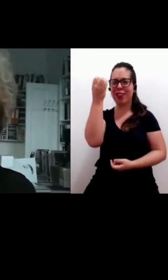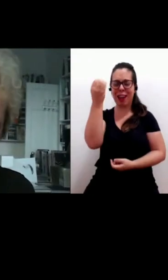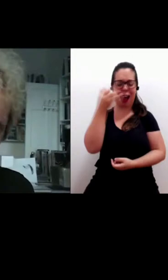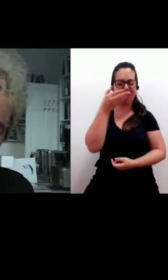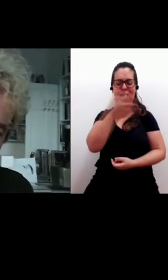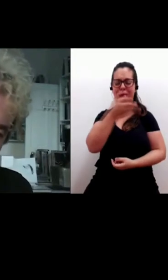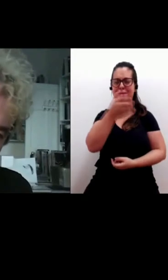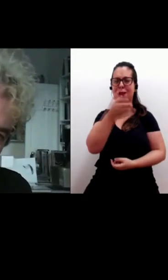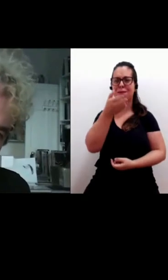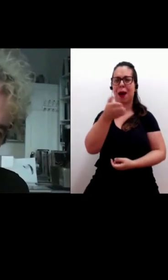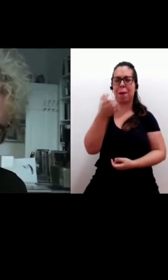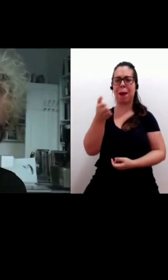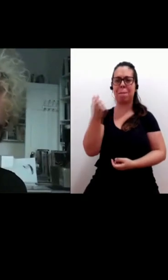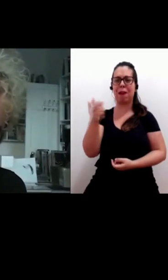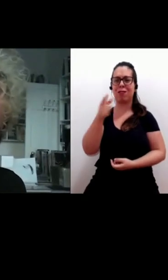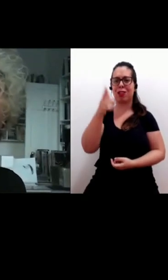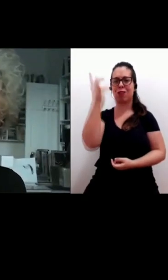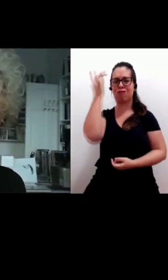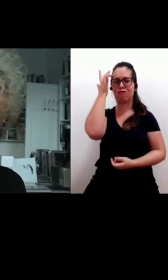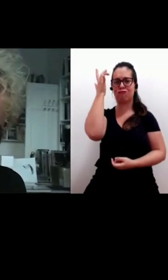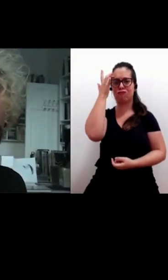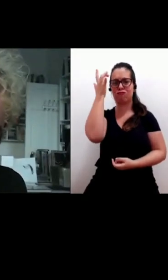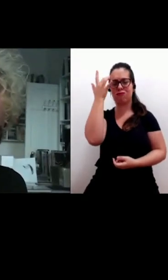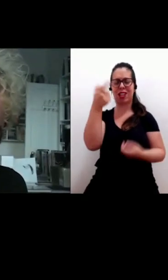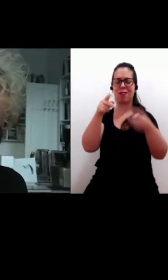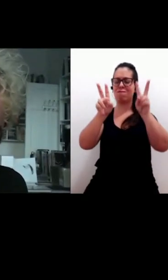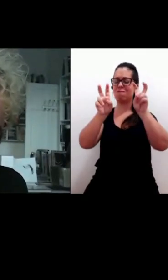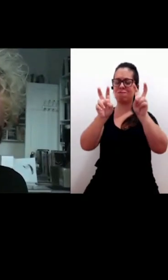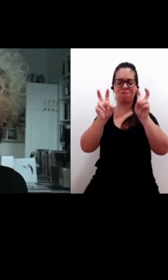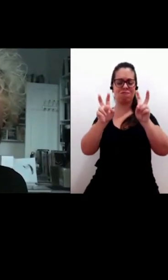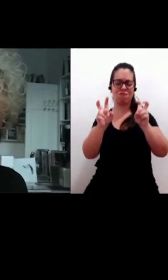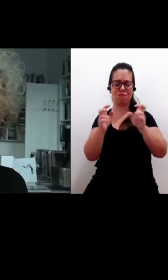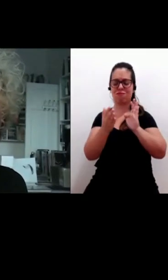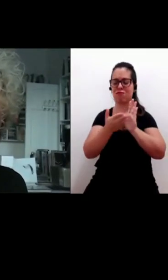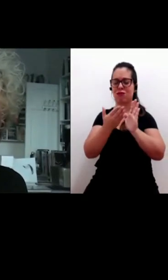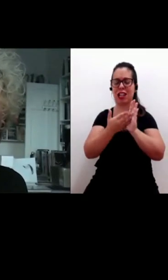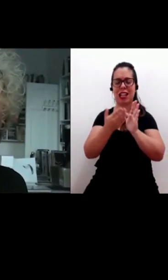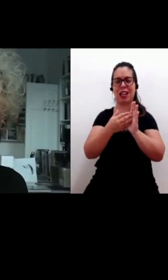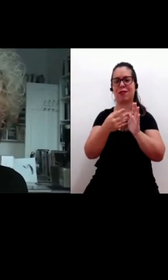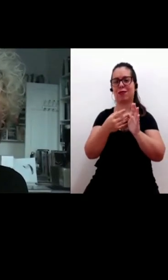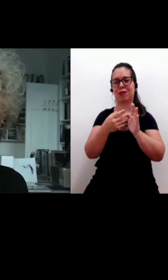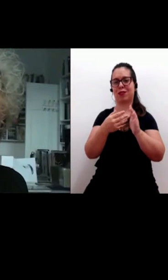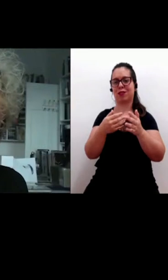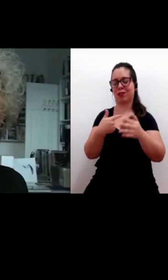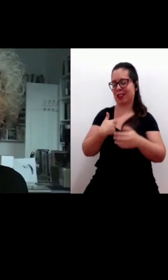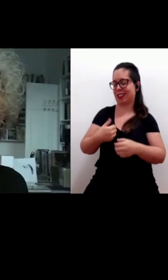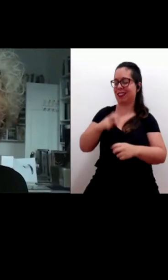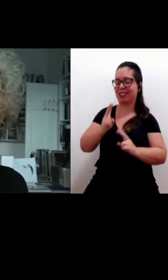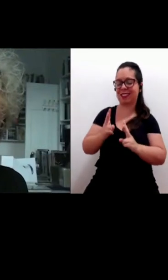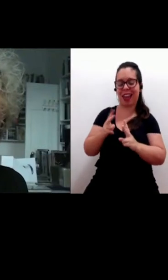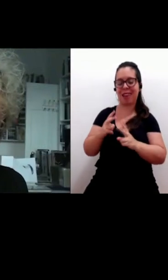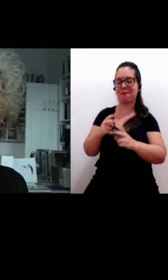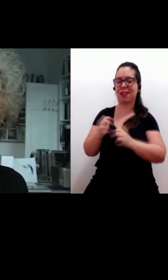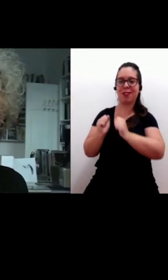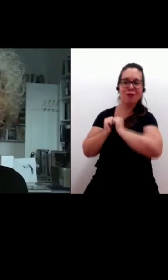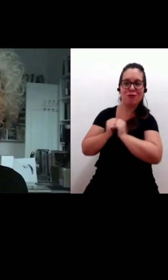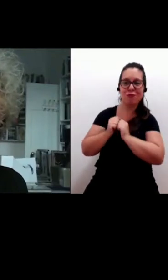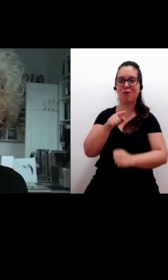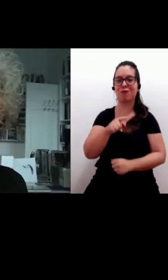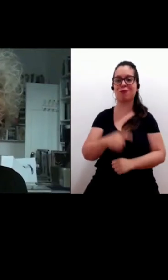editor with quotations and books all over the, whatever you're going. And of course, it comes from